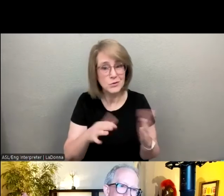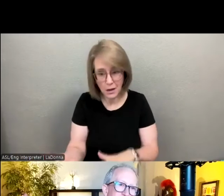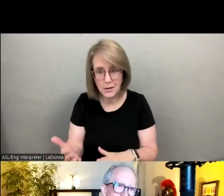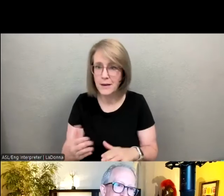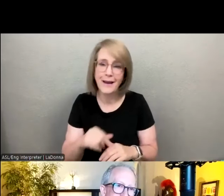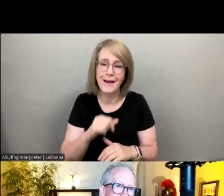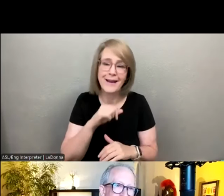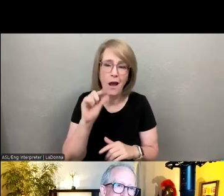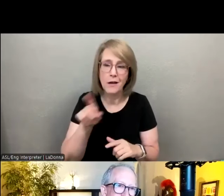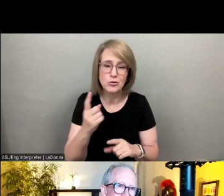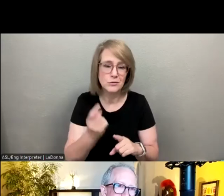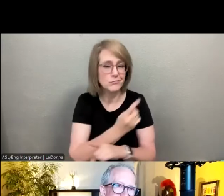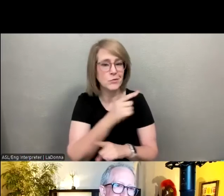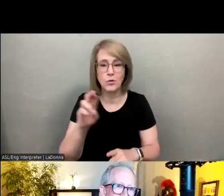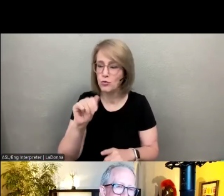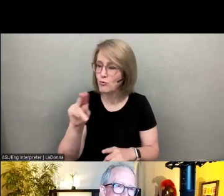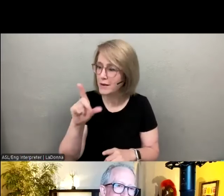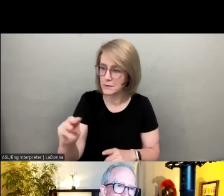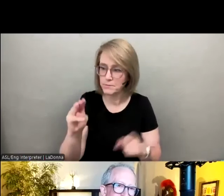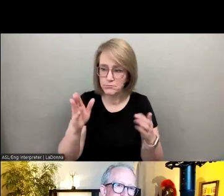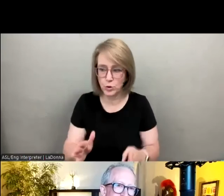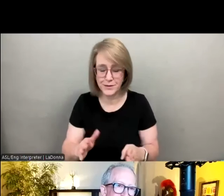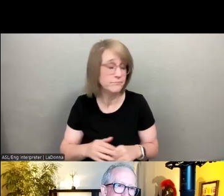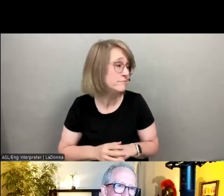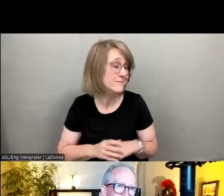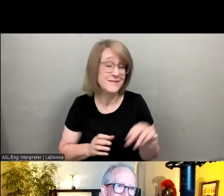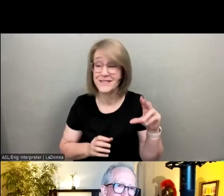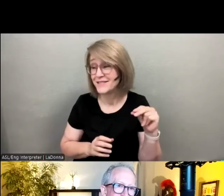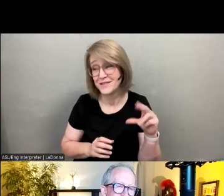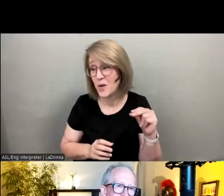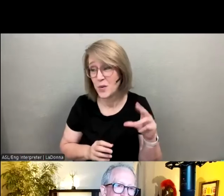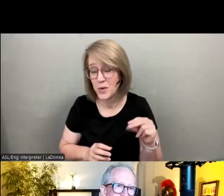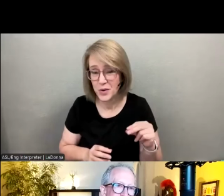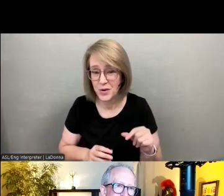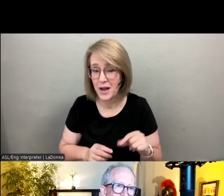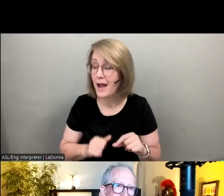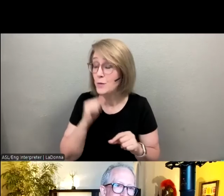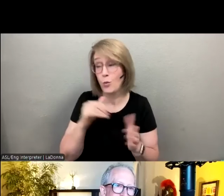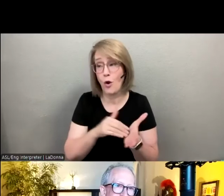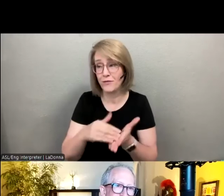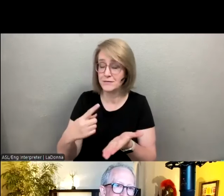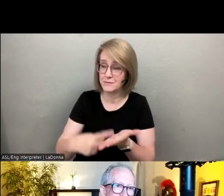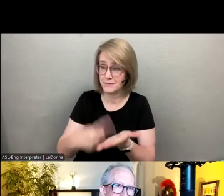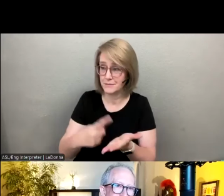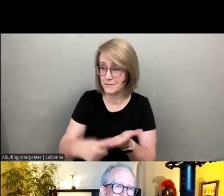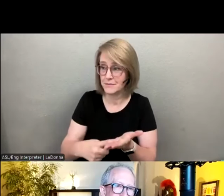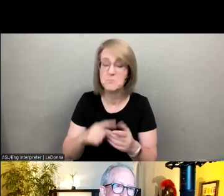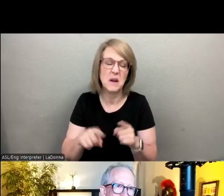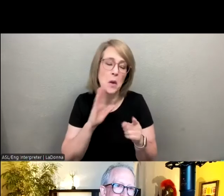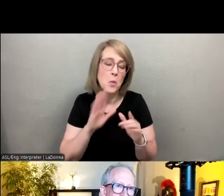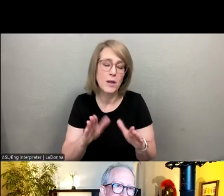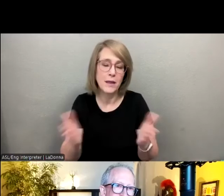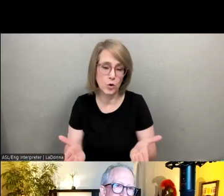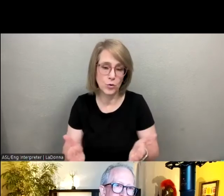random person. No, and honestly, I don't really talk about it a lot, but I will here. The hardest part of the